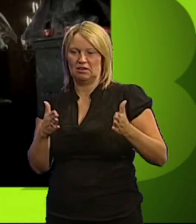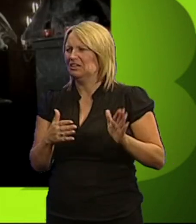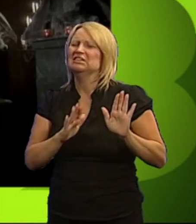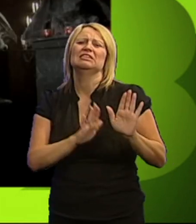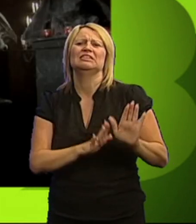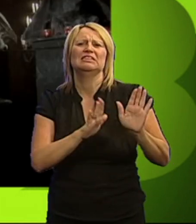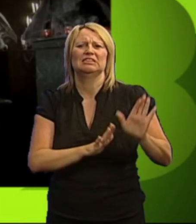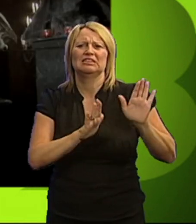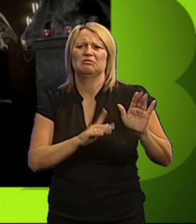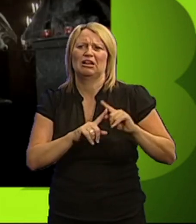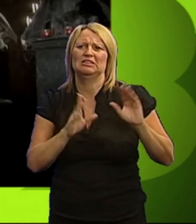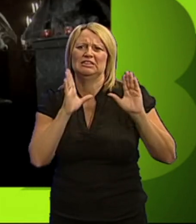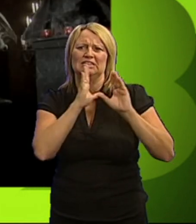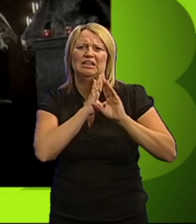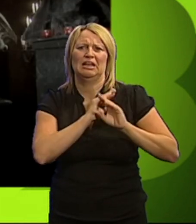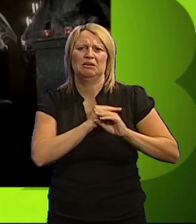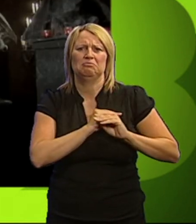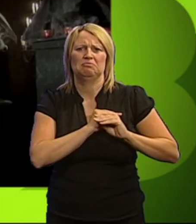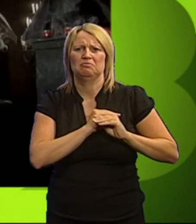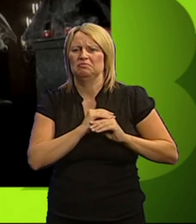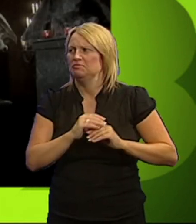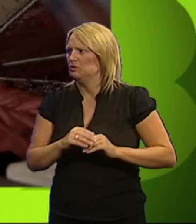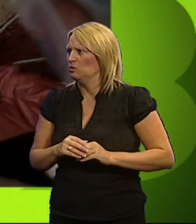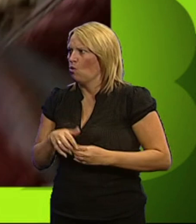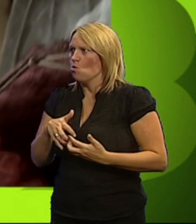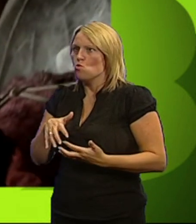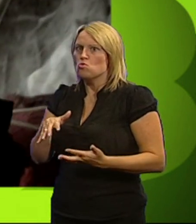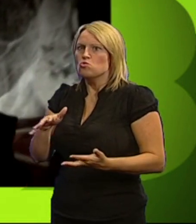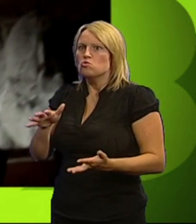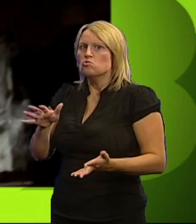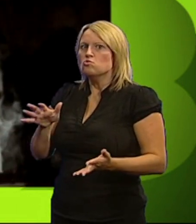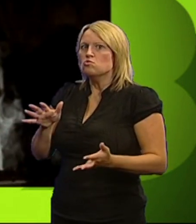Magda, please. I'm trying to sleep.